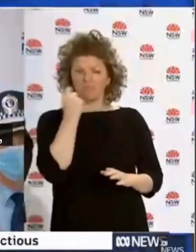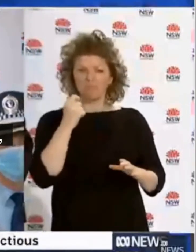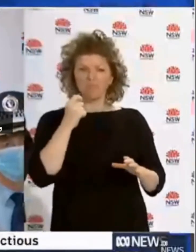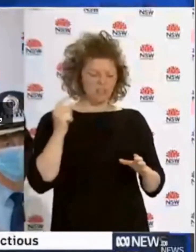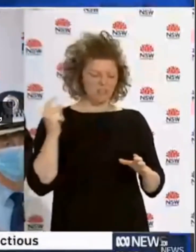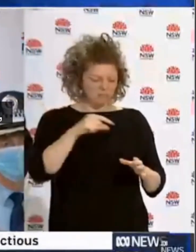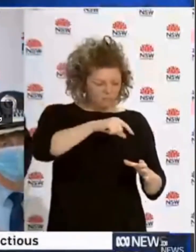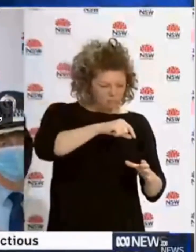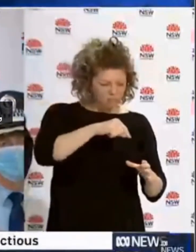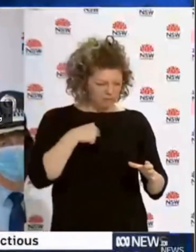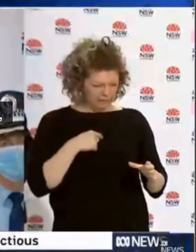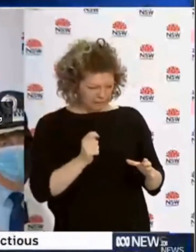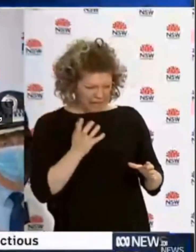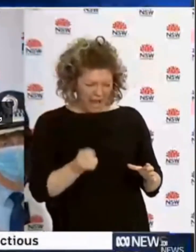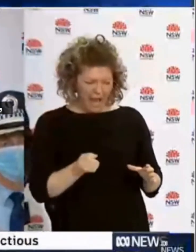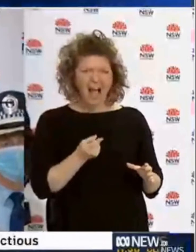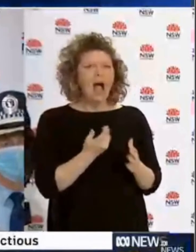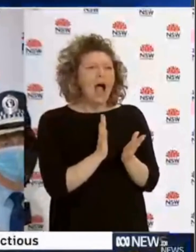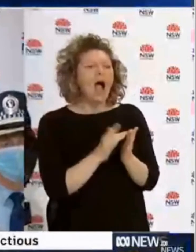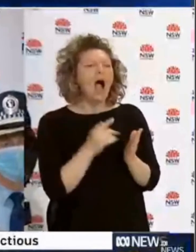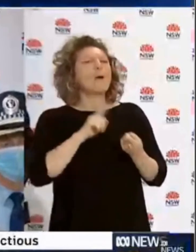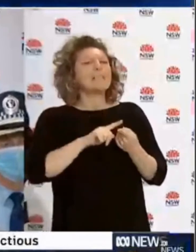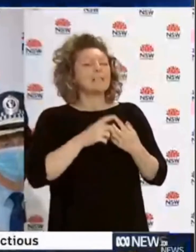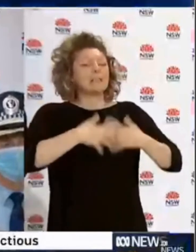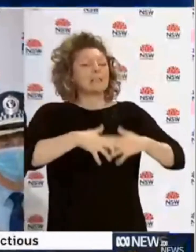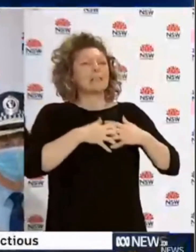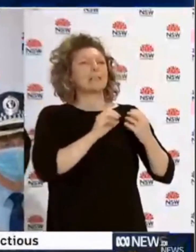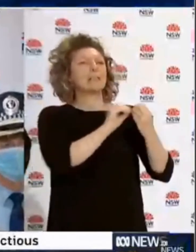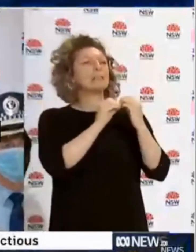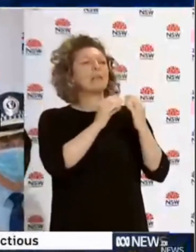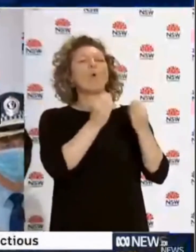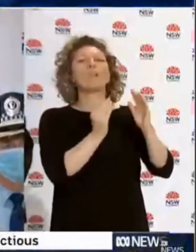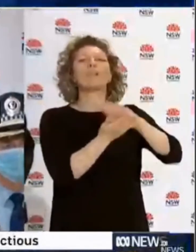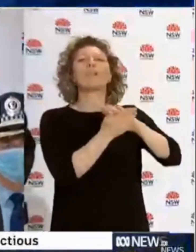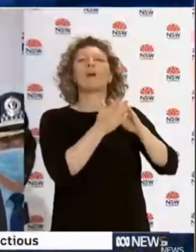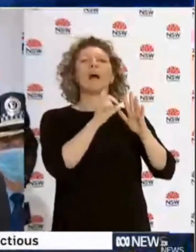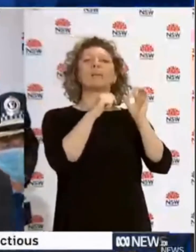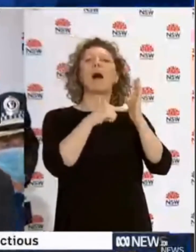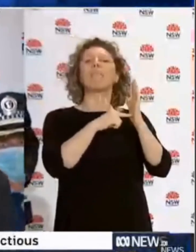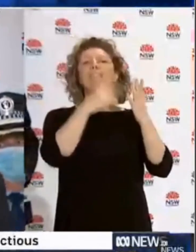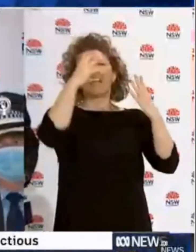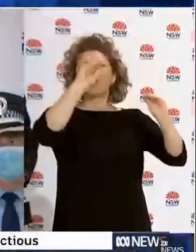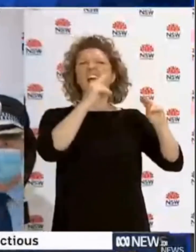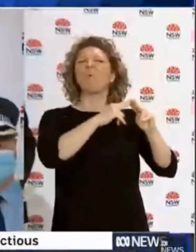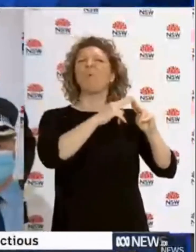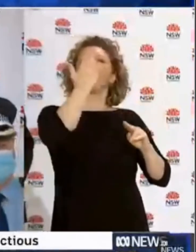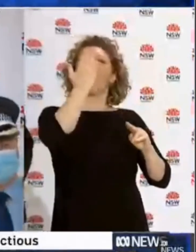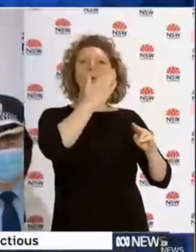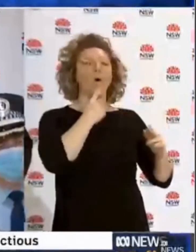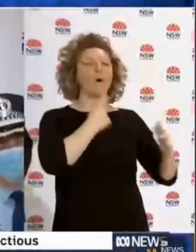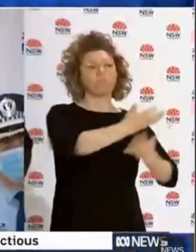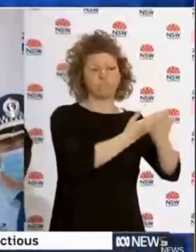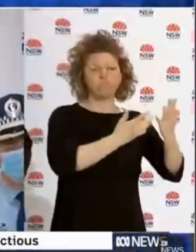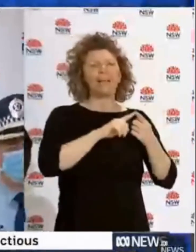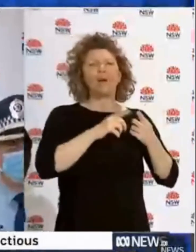circumstances. And that's still being sorted through with education. So I can't give you a definite answer. I would think early next week they'll have a better idea, because they're